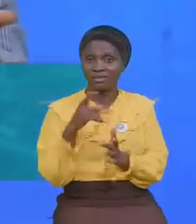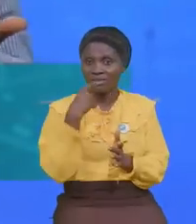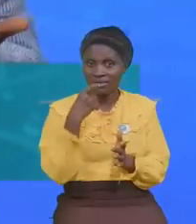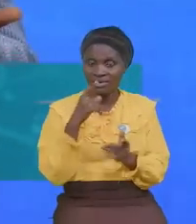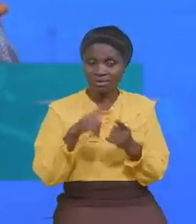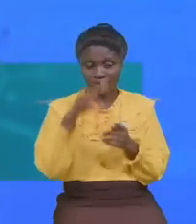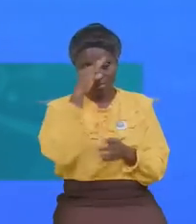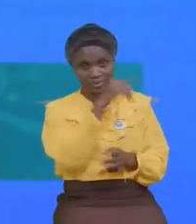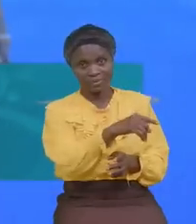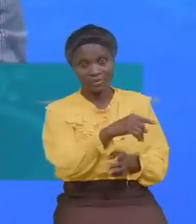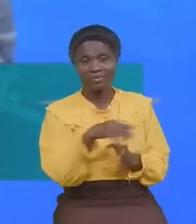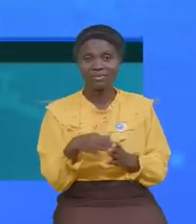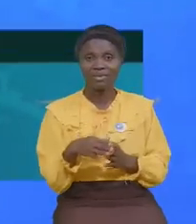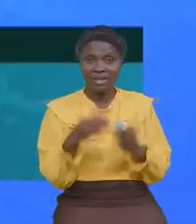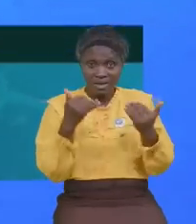him,